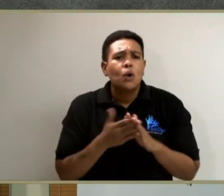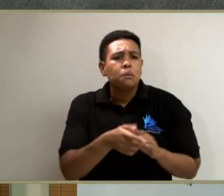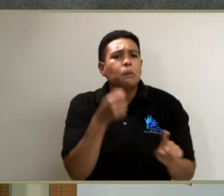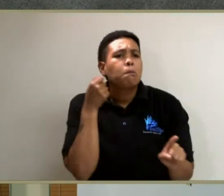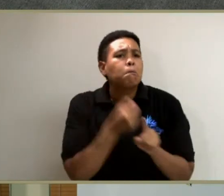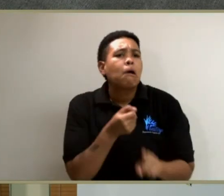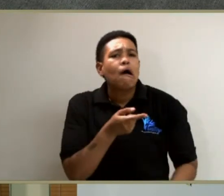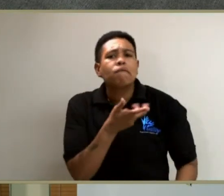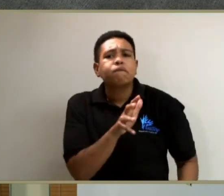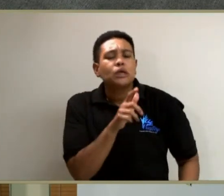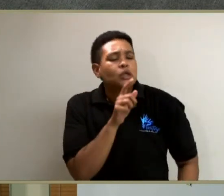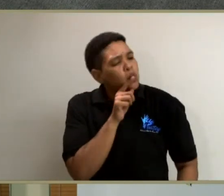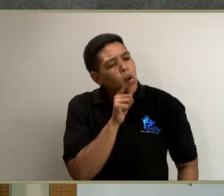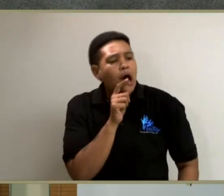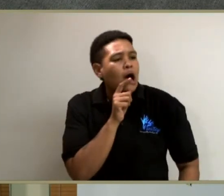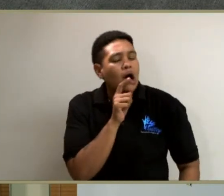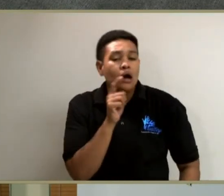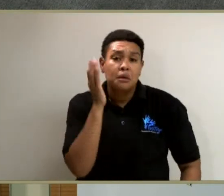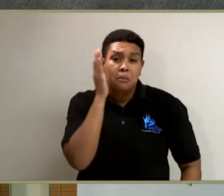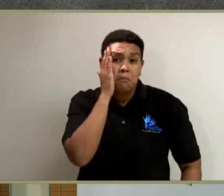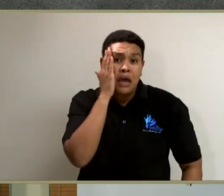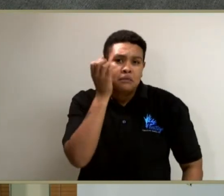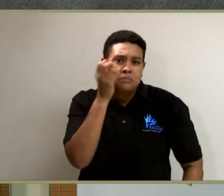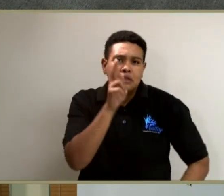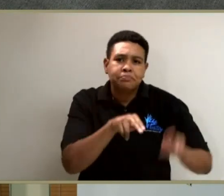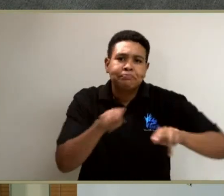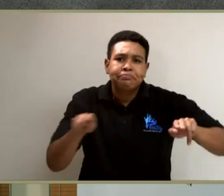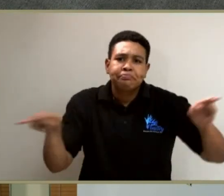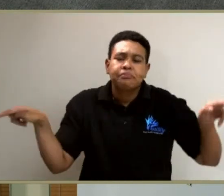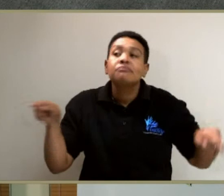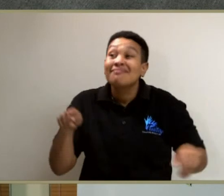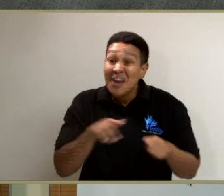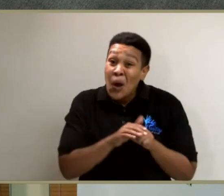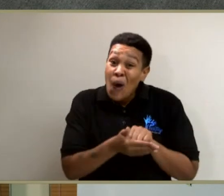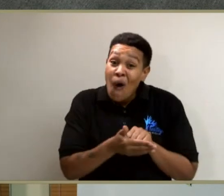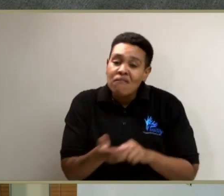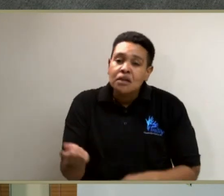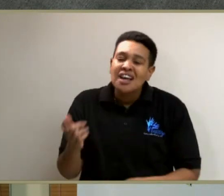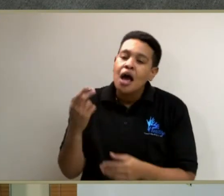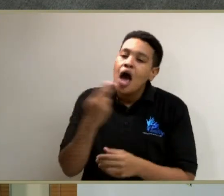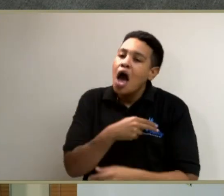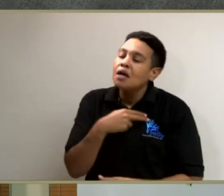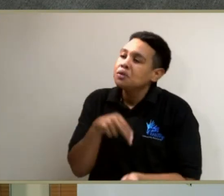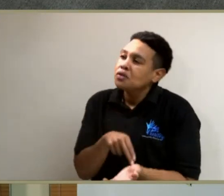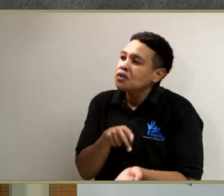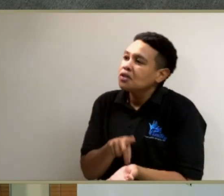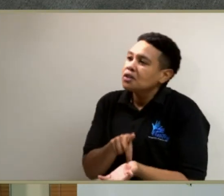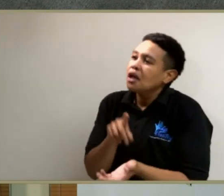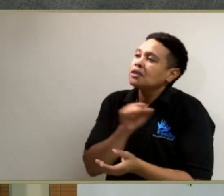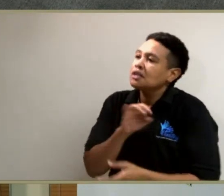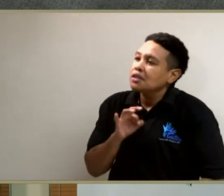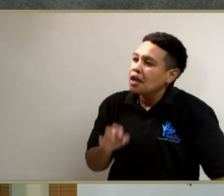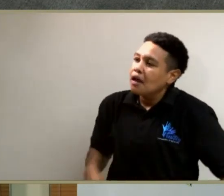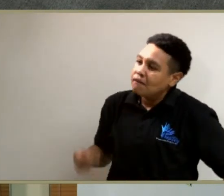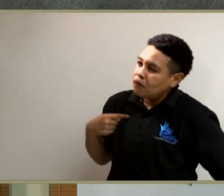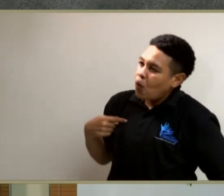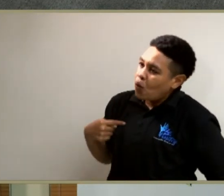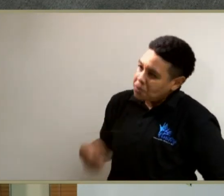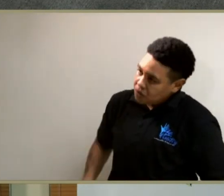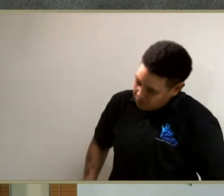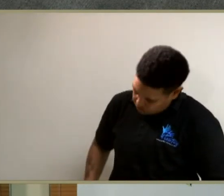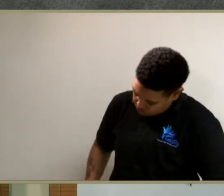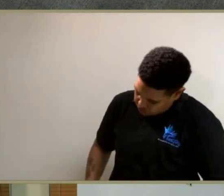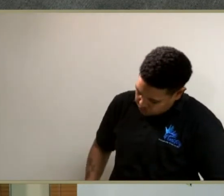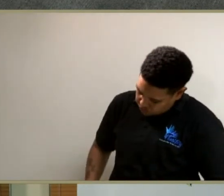very high level of bed occupancy with extremely high pressure on the hospital situation in the country,